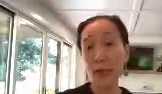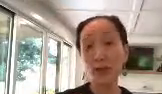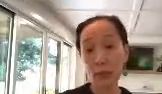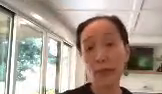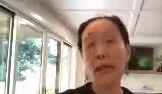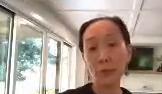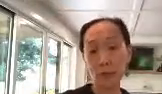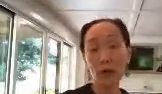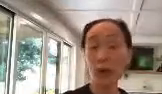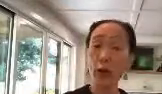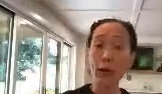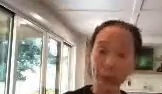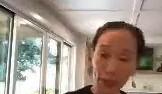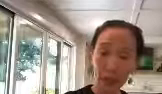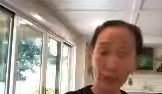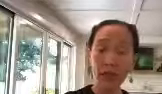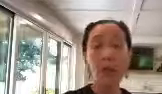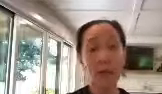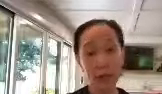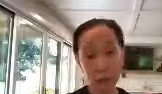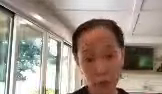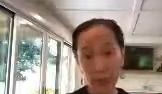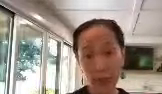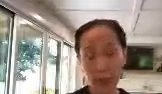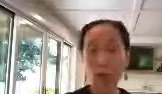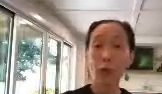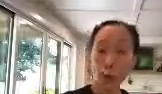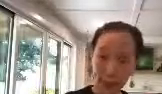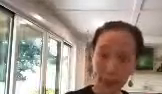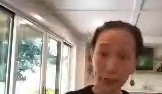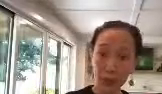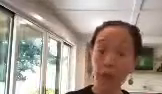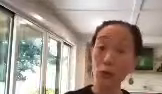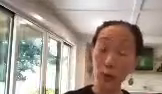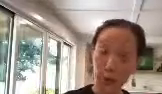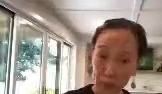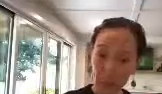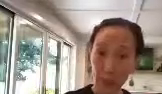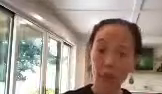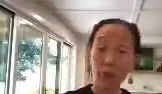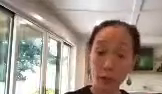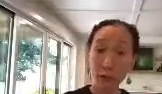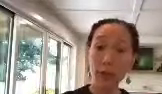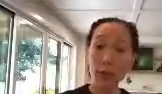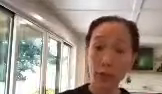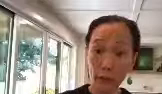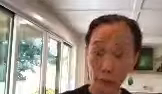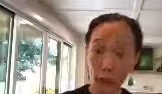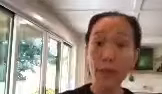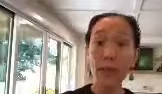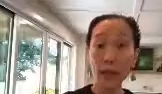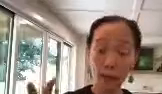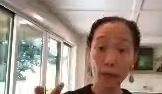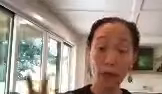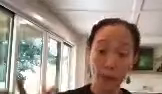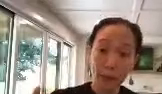must also allow people who are prepared, who've gotten their training, who are well-intentioned, and who are committed to also come